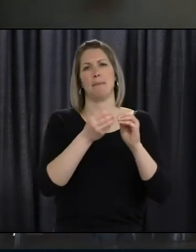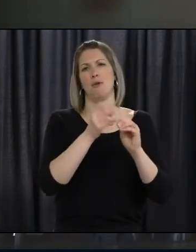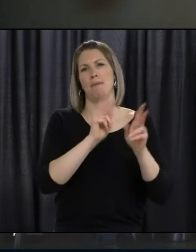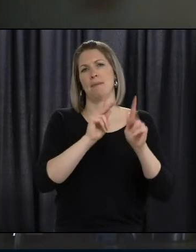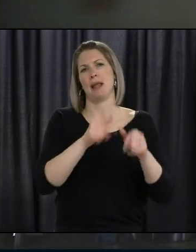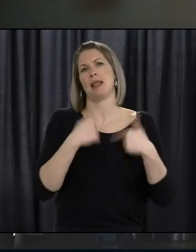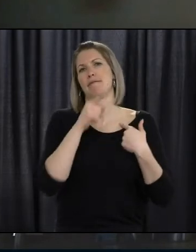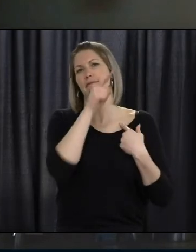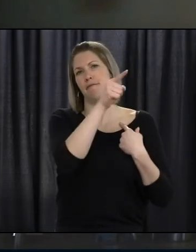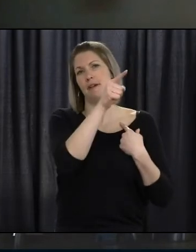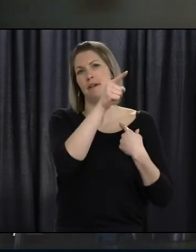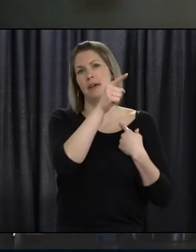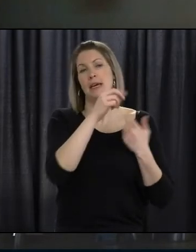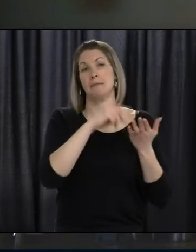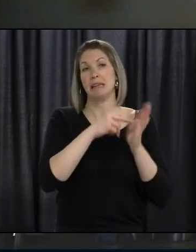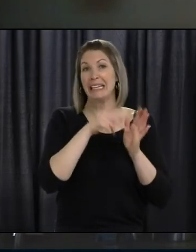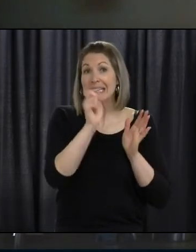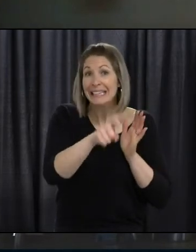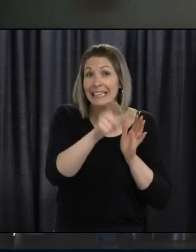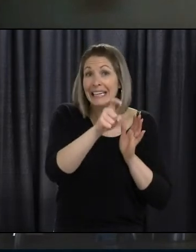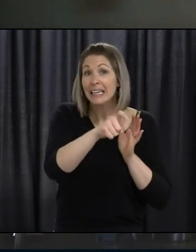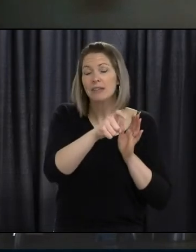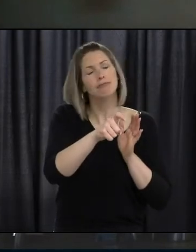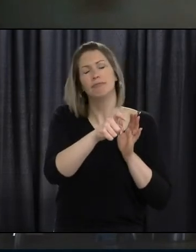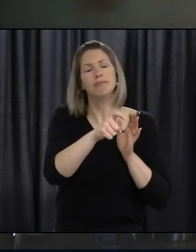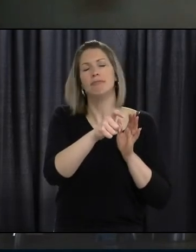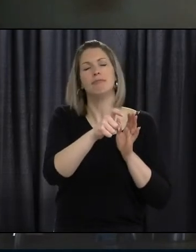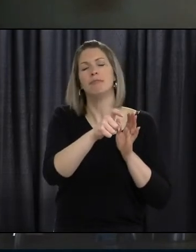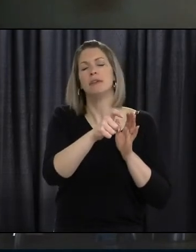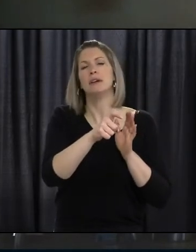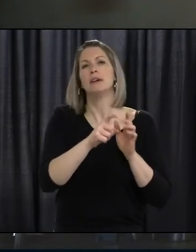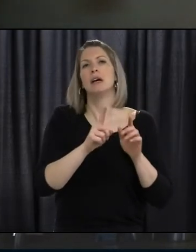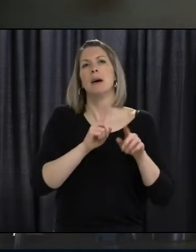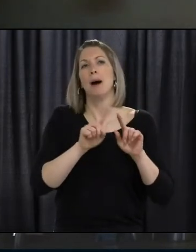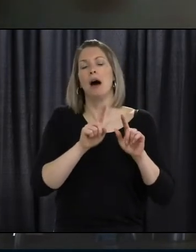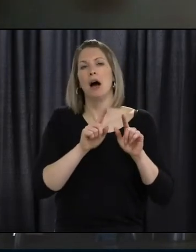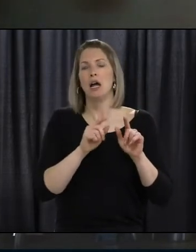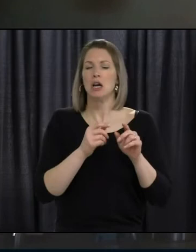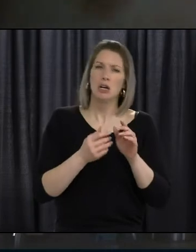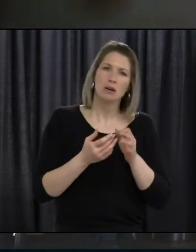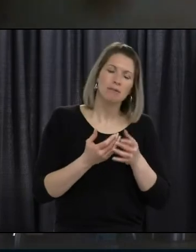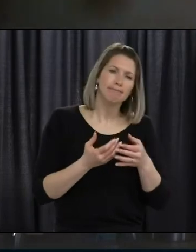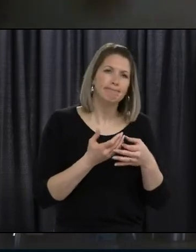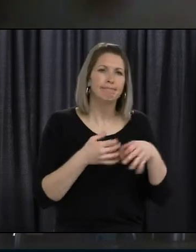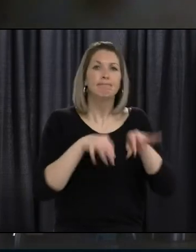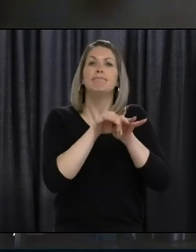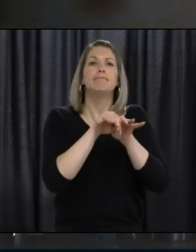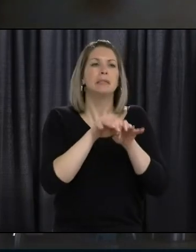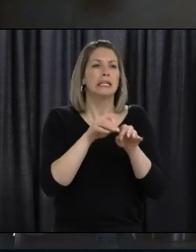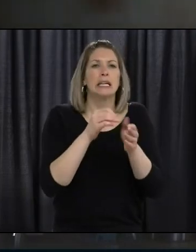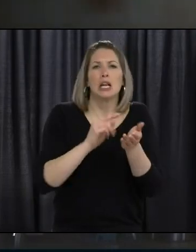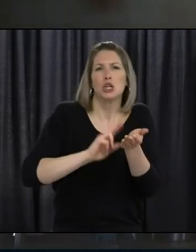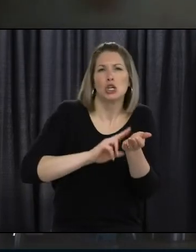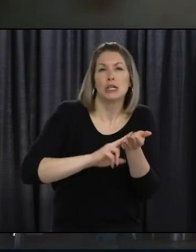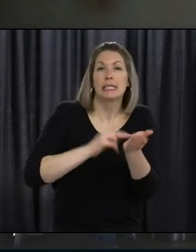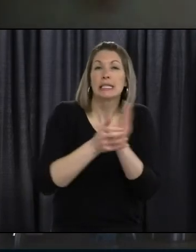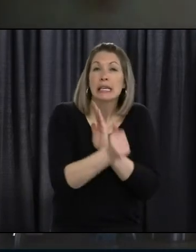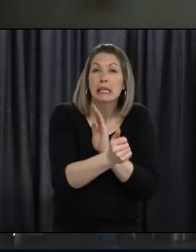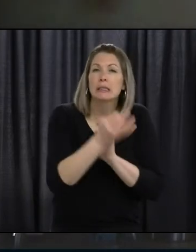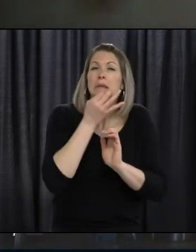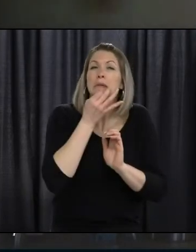burden in Labrador, and the fact it's actually very difficult to keep intensive care units clinical skills up